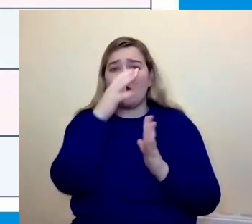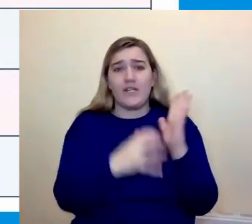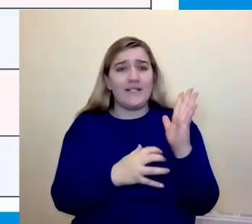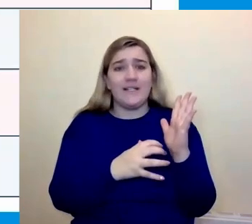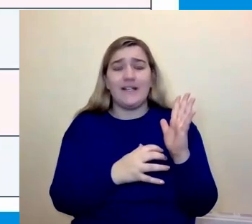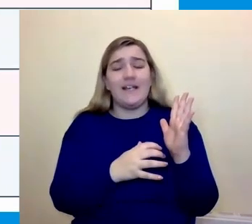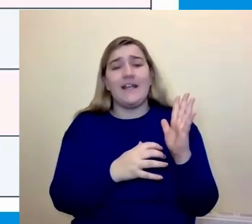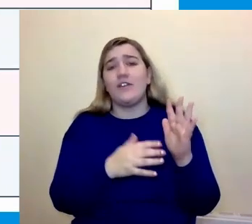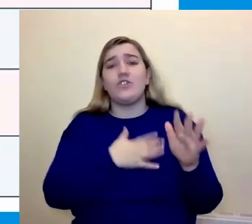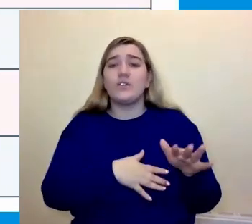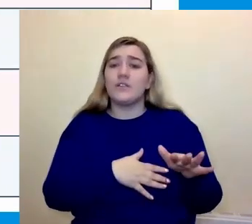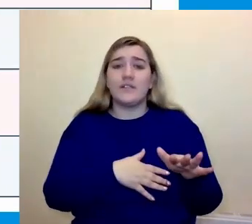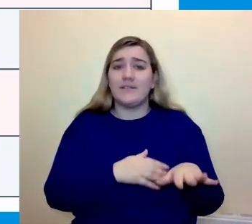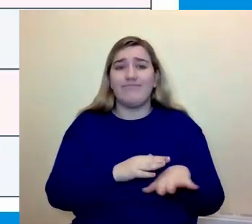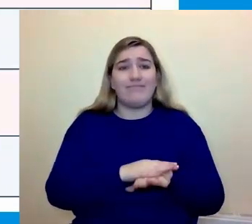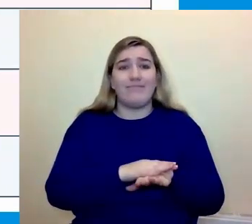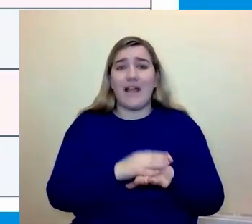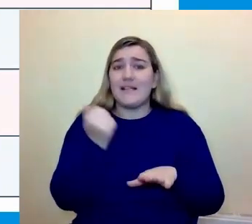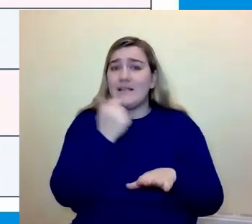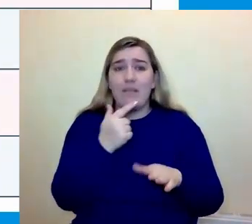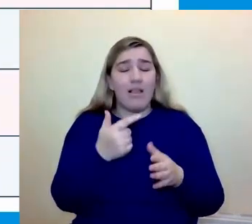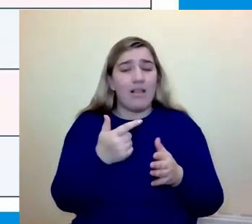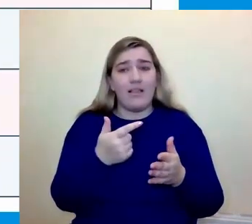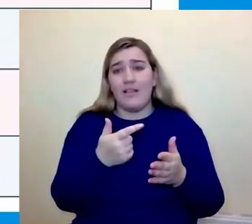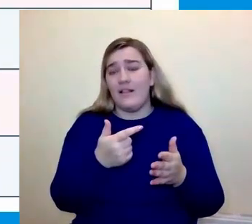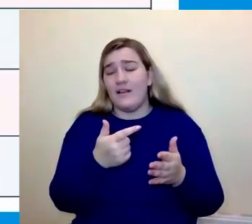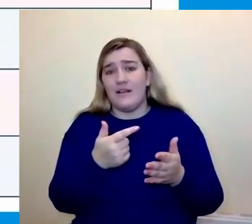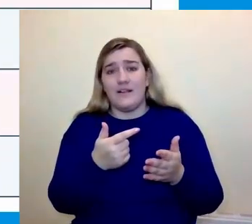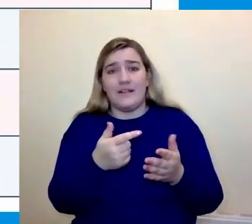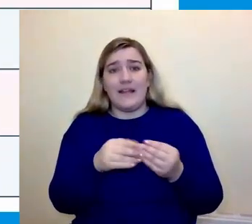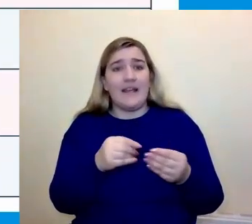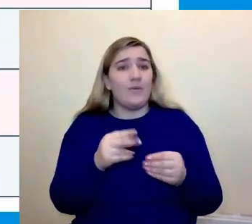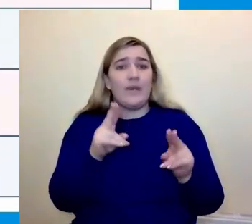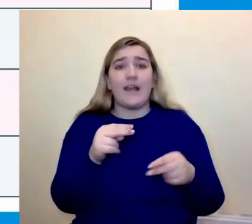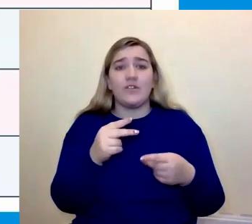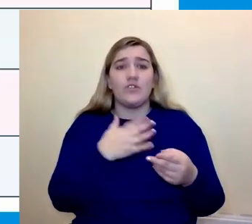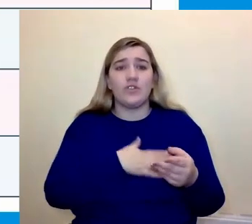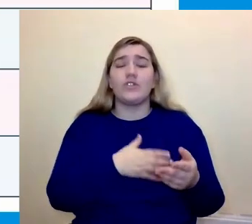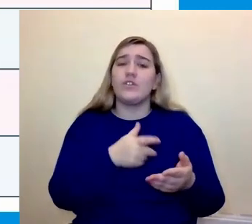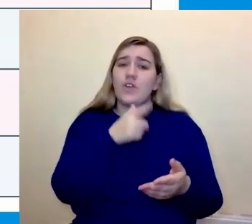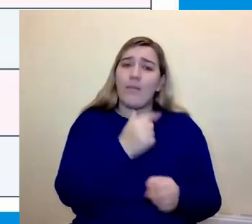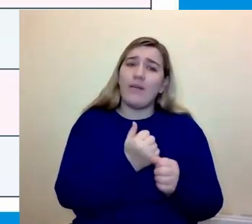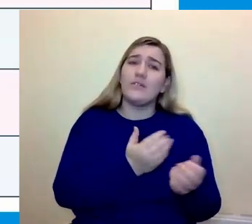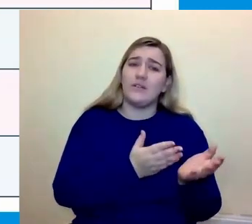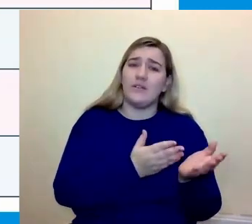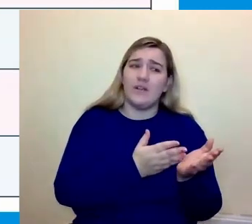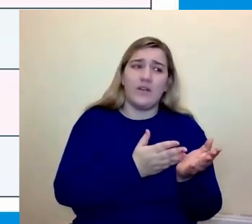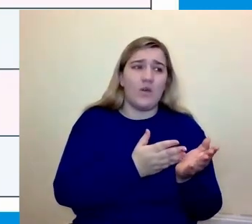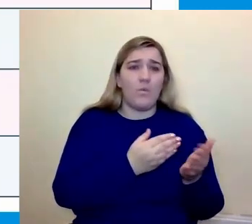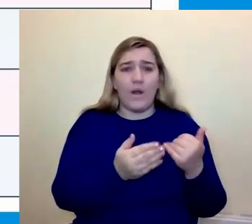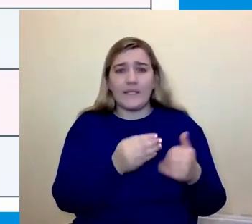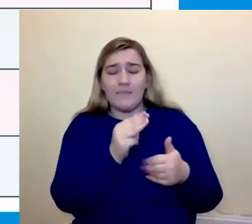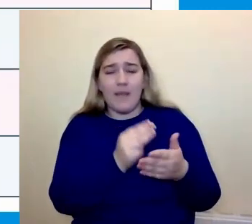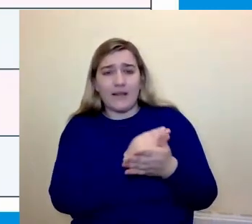tabletop exercise in really thinking through parts of a decision. Like that, we have